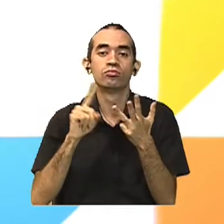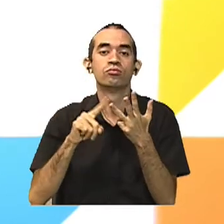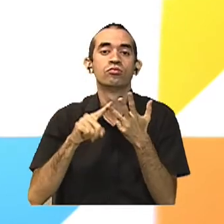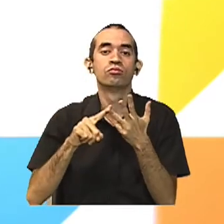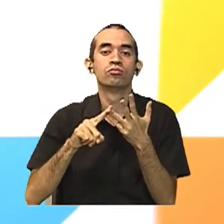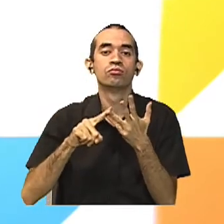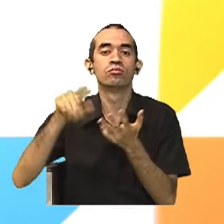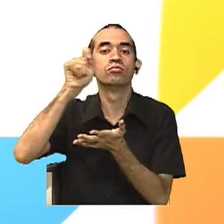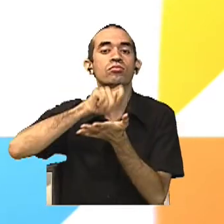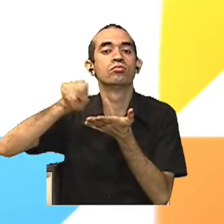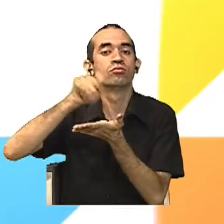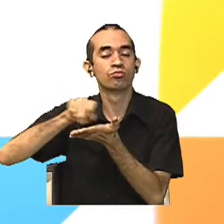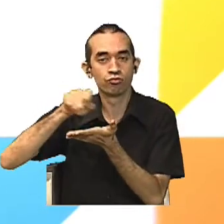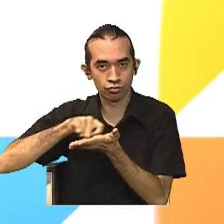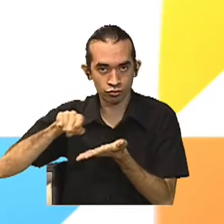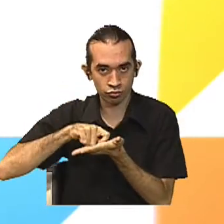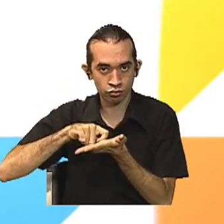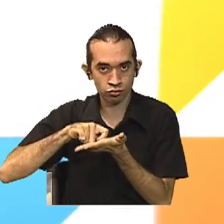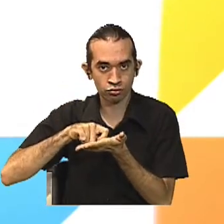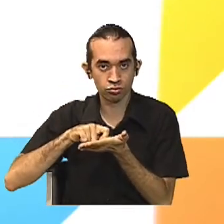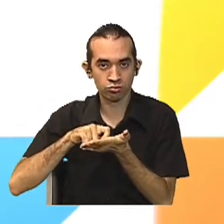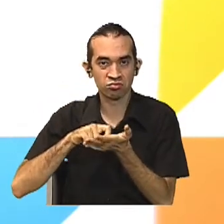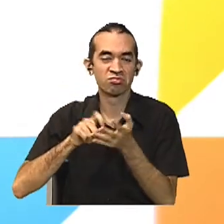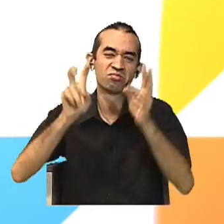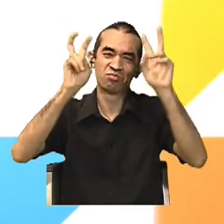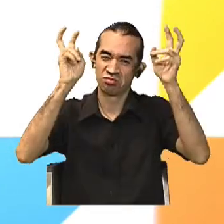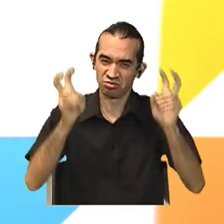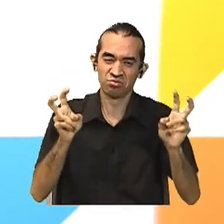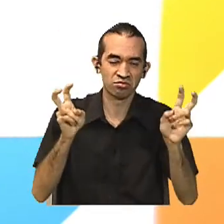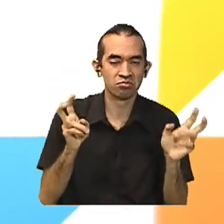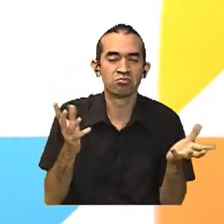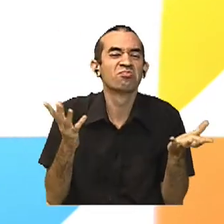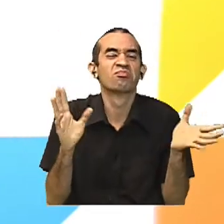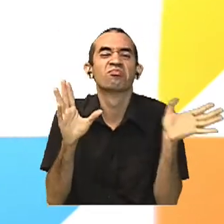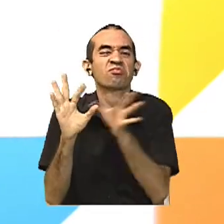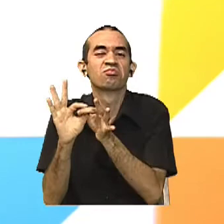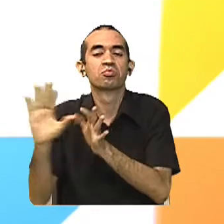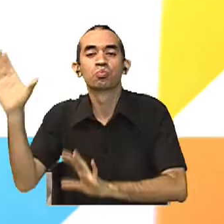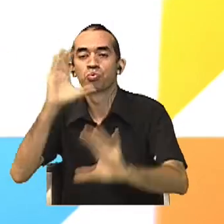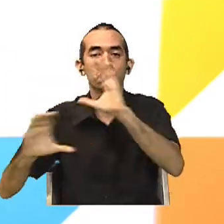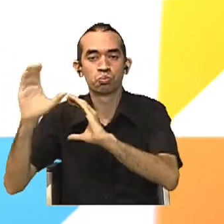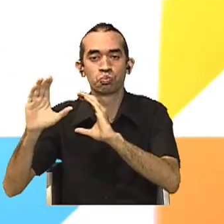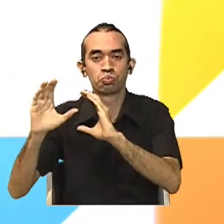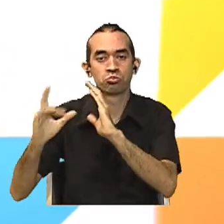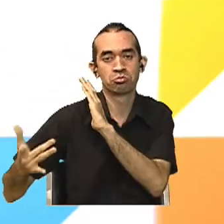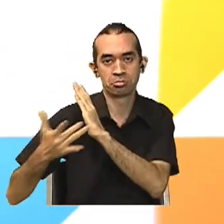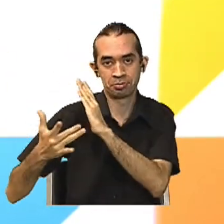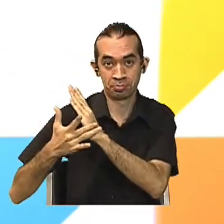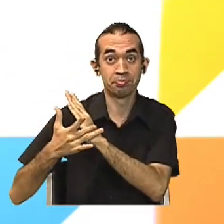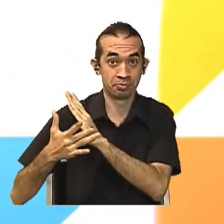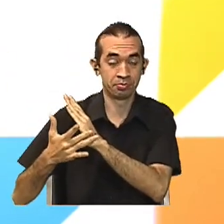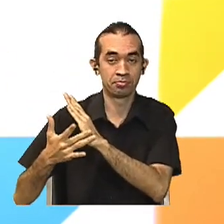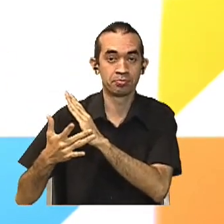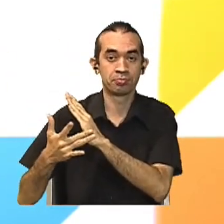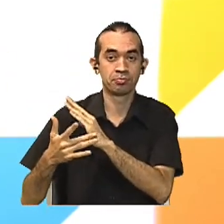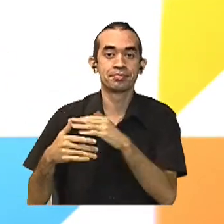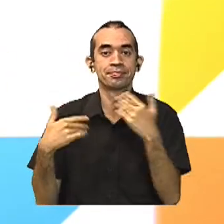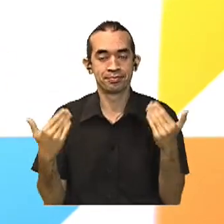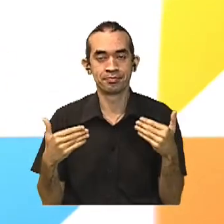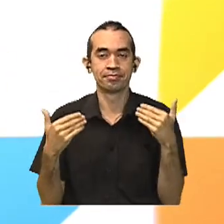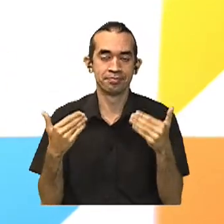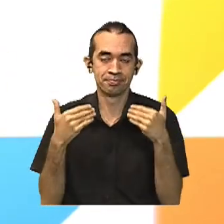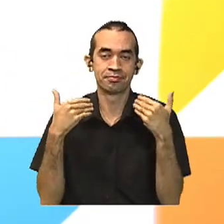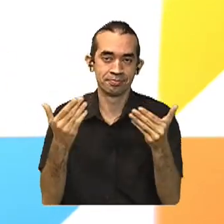going to write topics related with science and technology. So